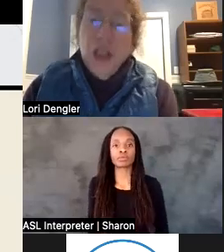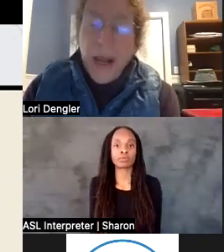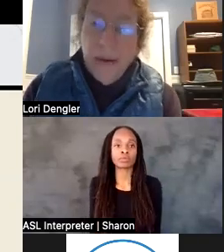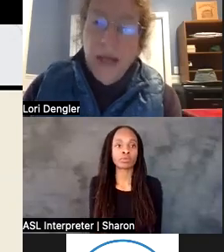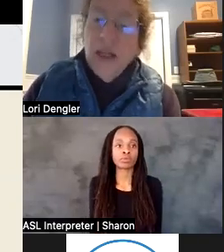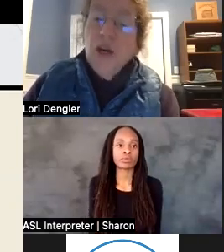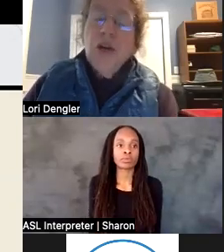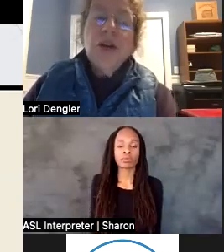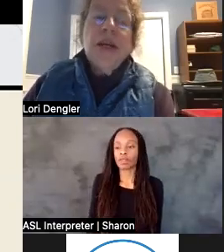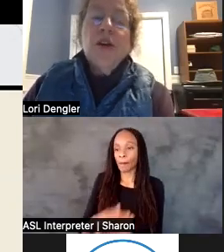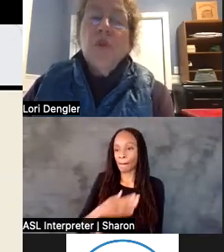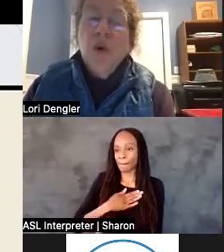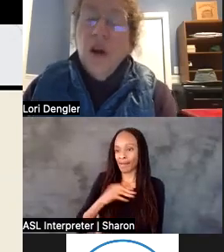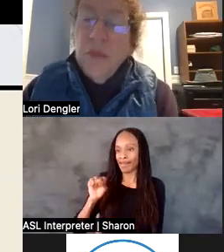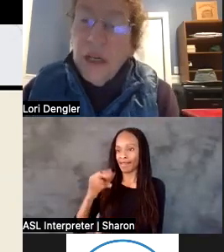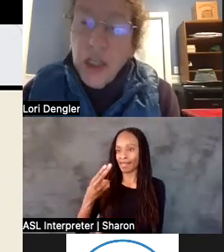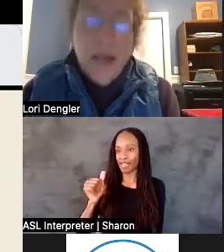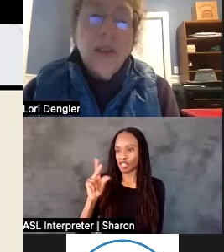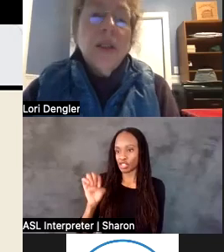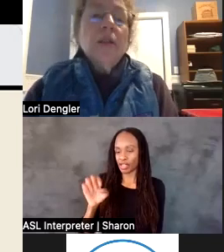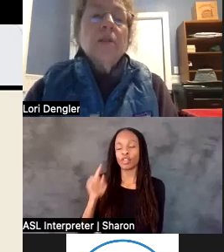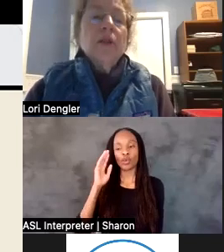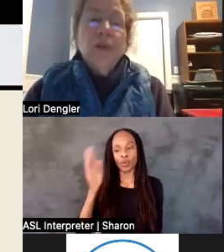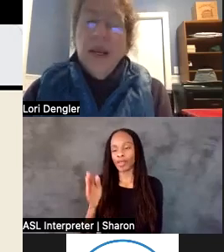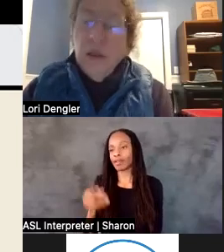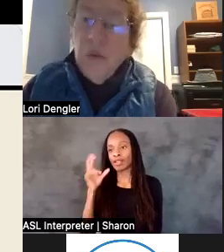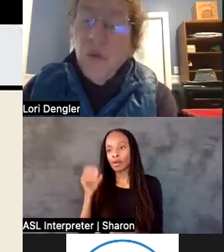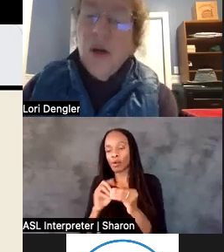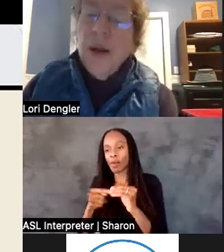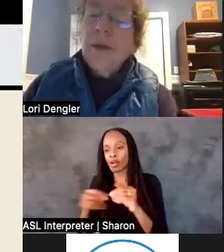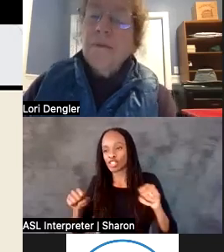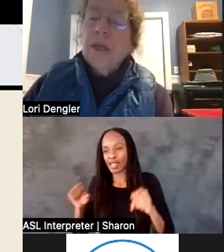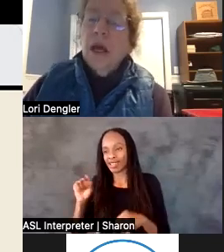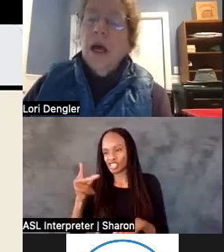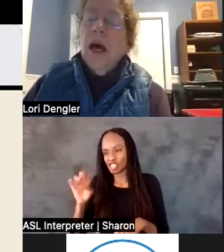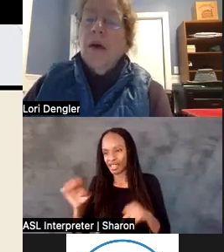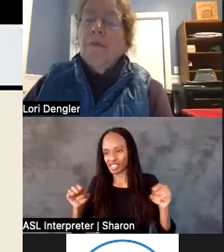My shake. And I know you're going to hear more about shake alert, earthquake early warning,